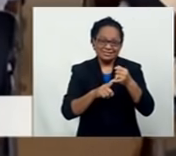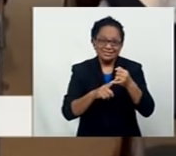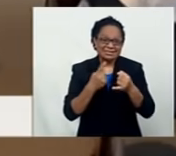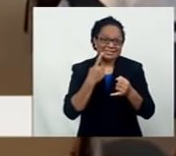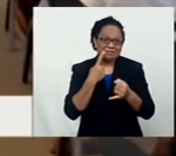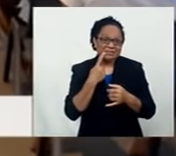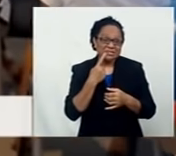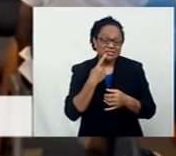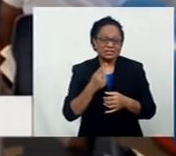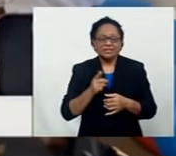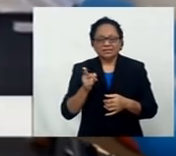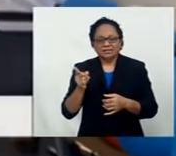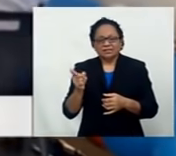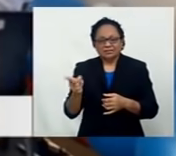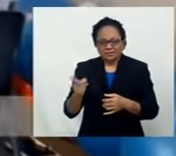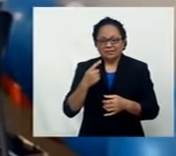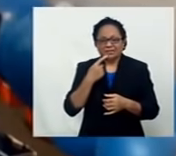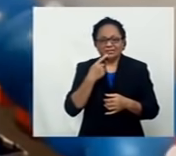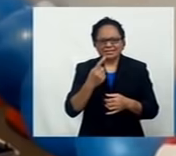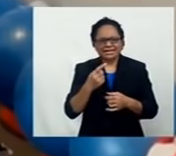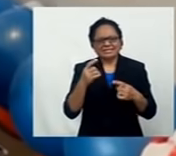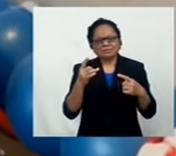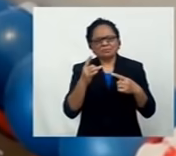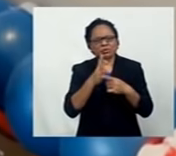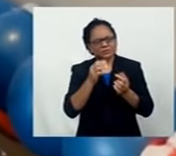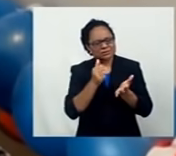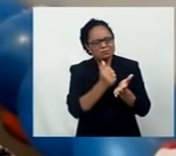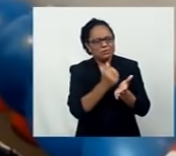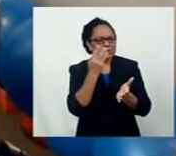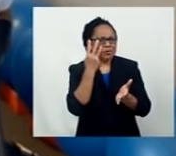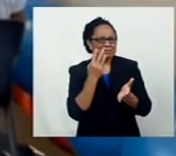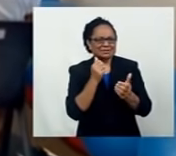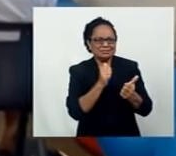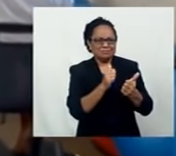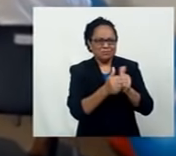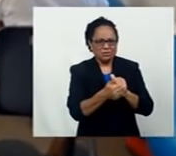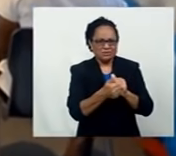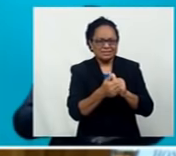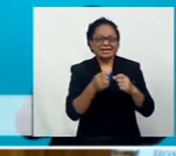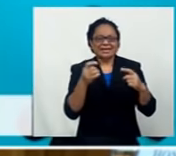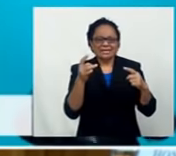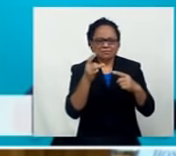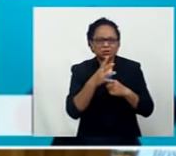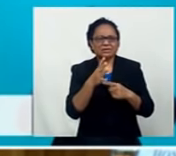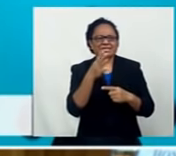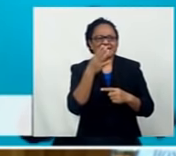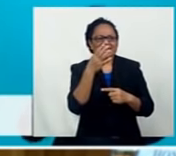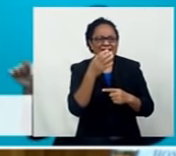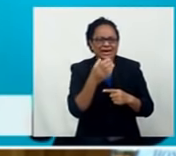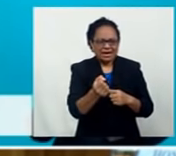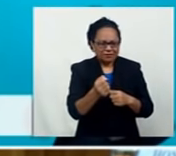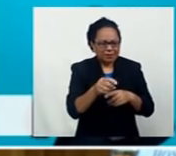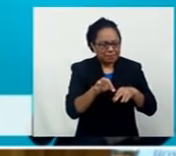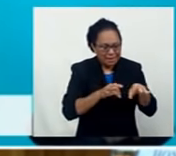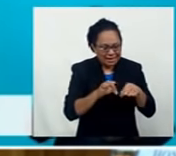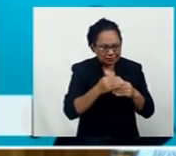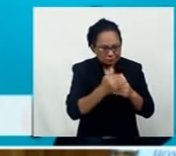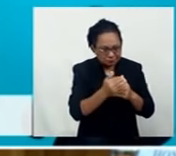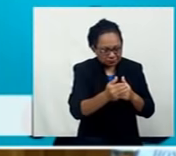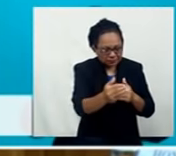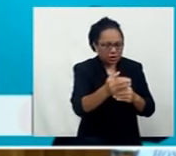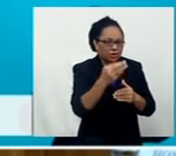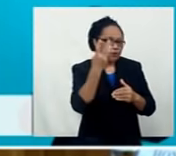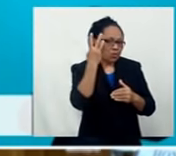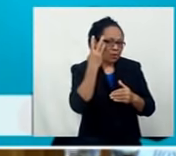put words into action for our women in sports. There must be a development pathway. There must be adequate and equal